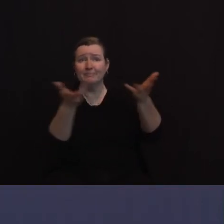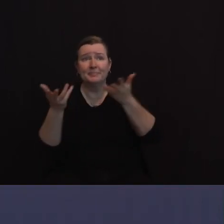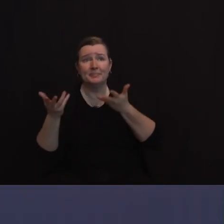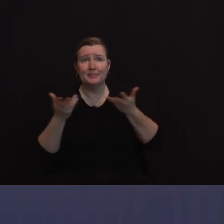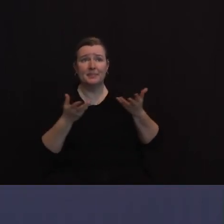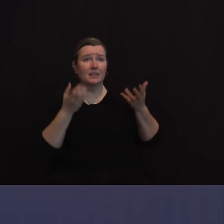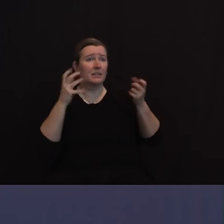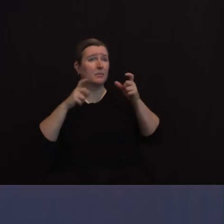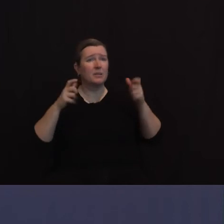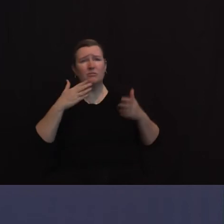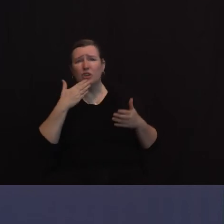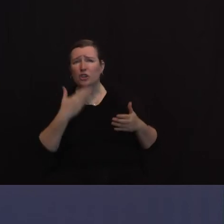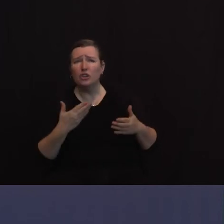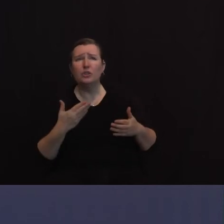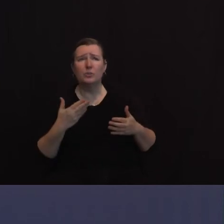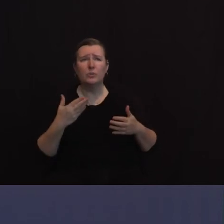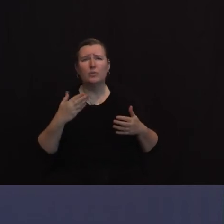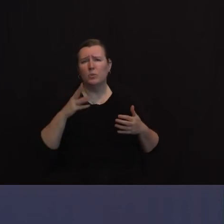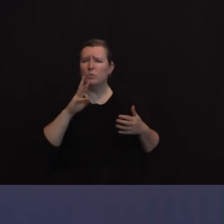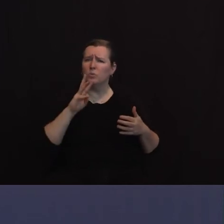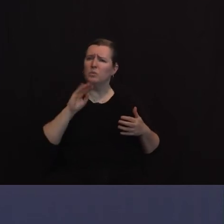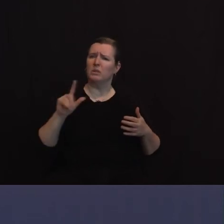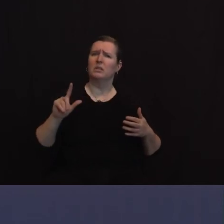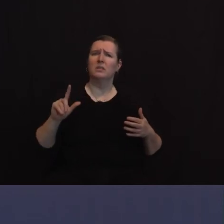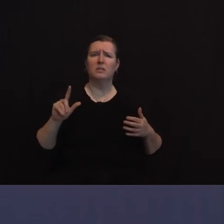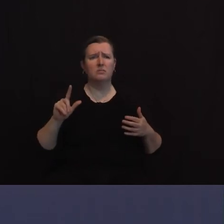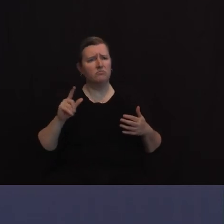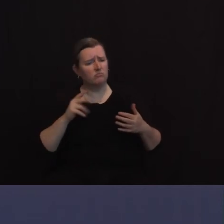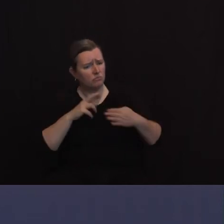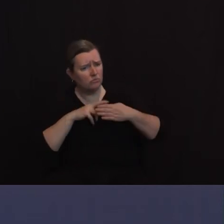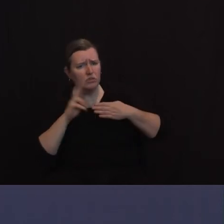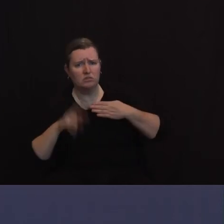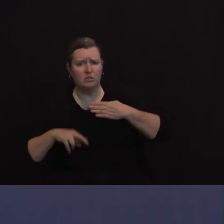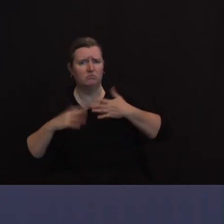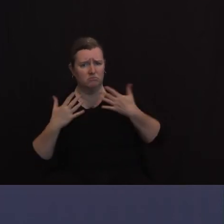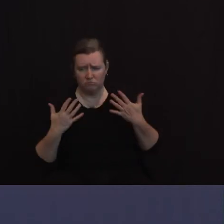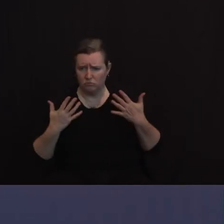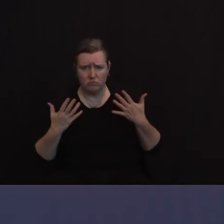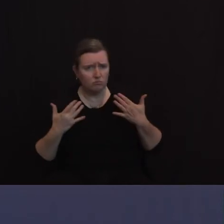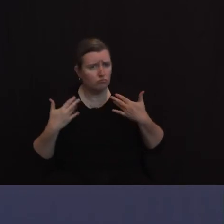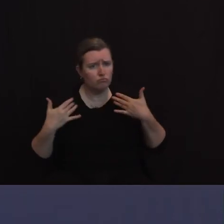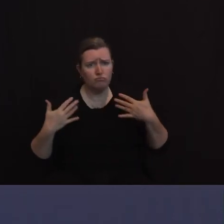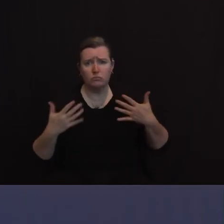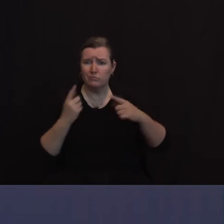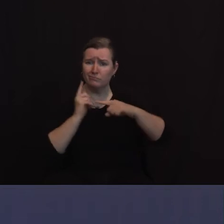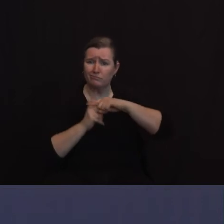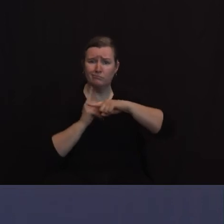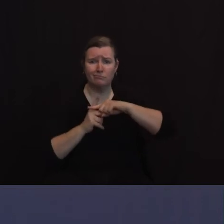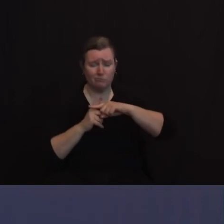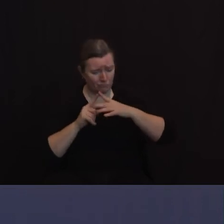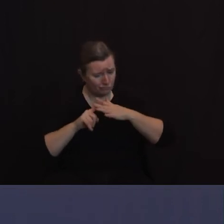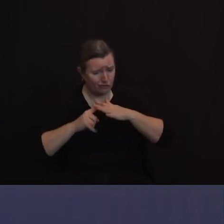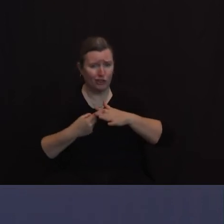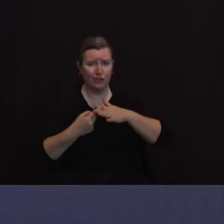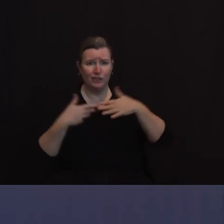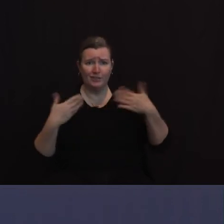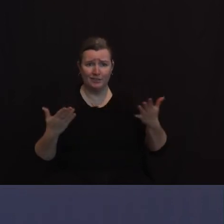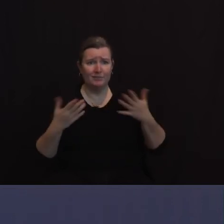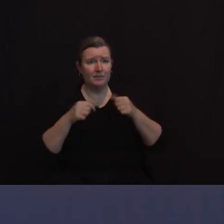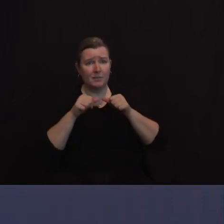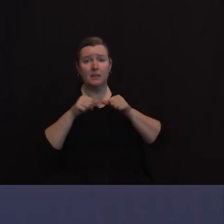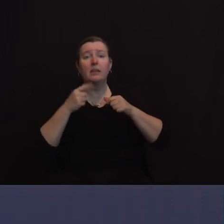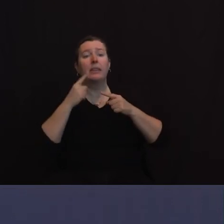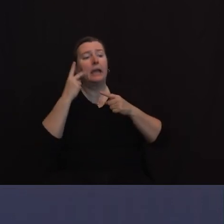have a good result here, and I'm confident that we'll start in a good place, and if we need to end in yet a different place, then we'll do that